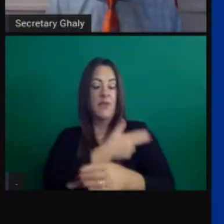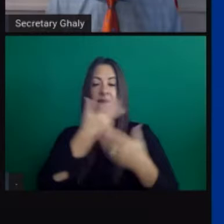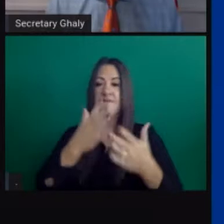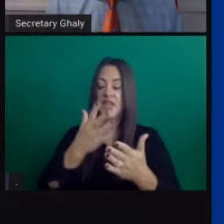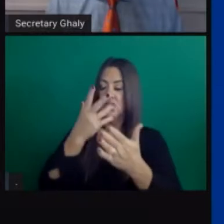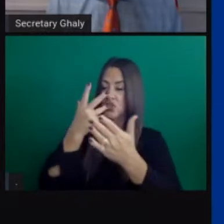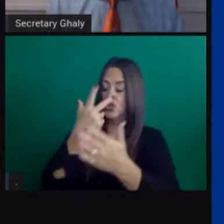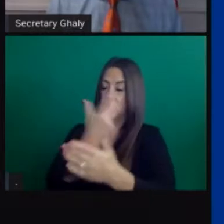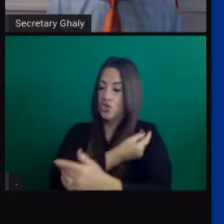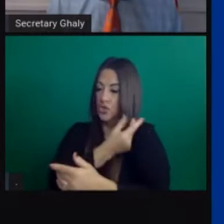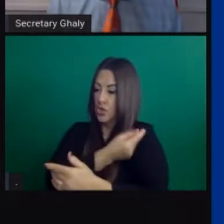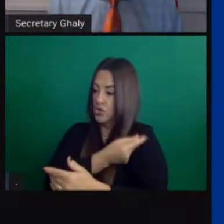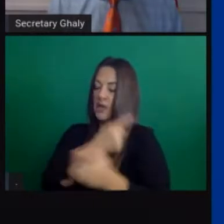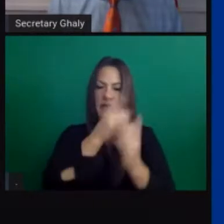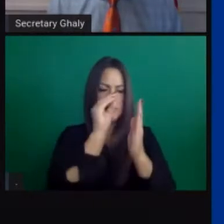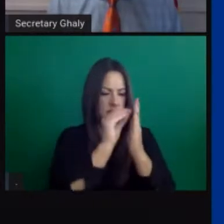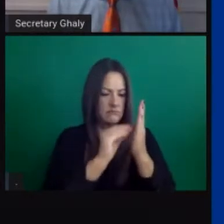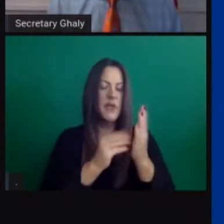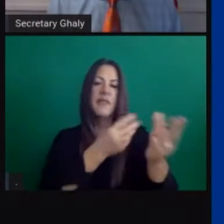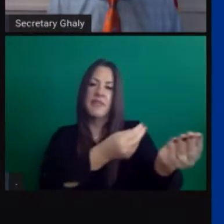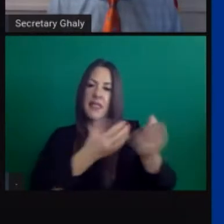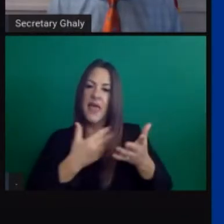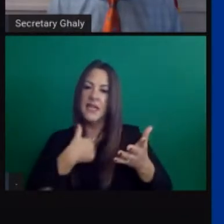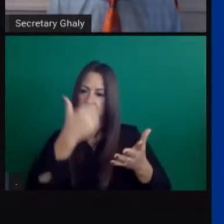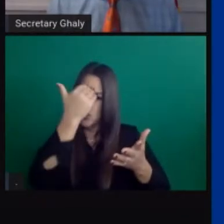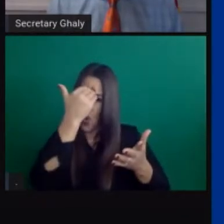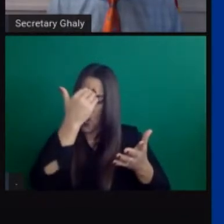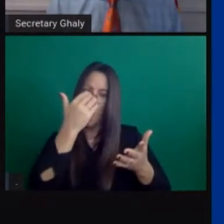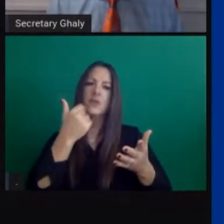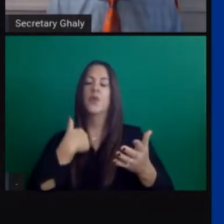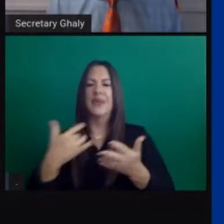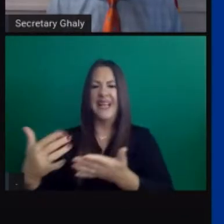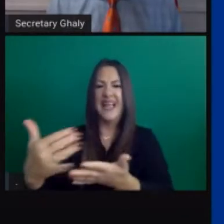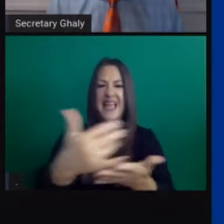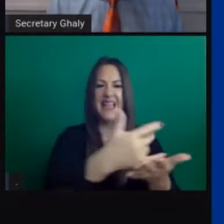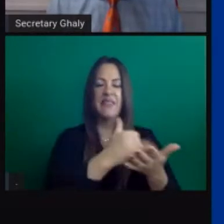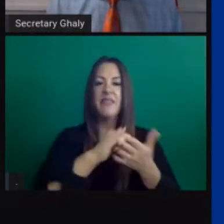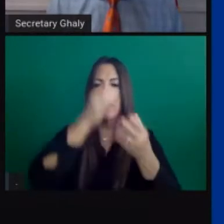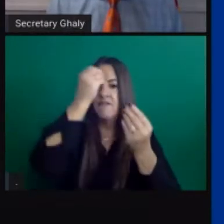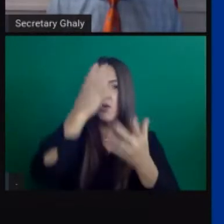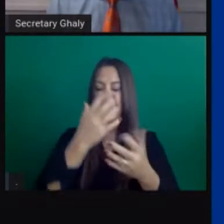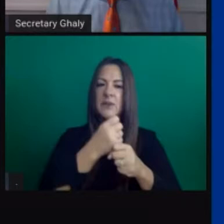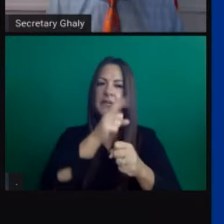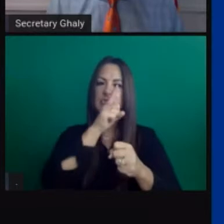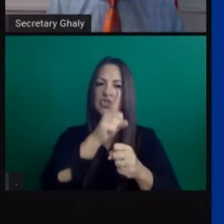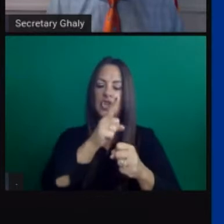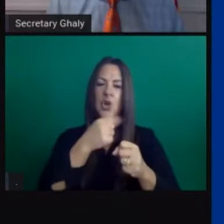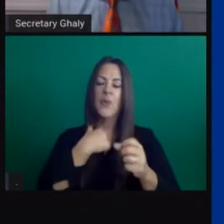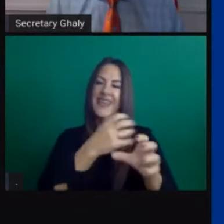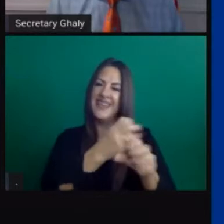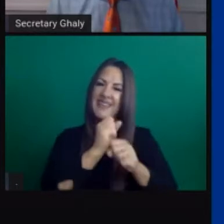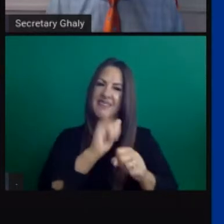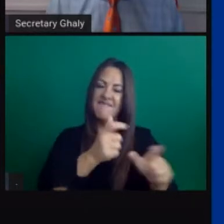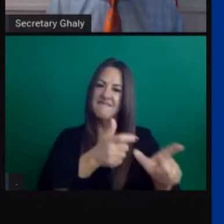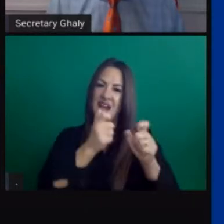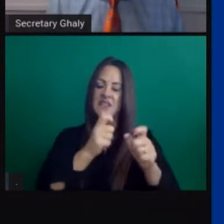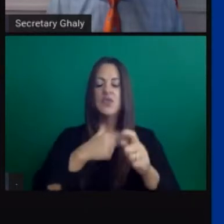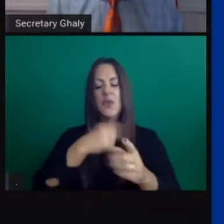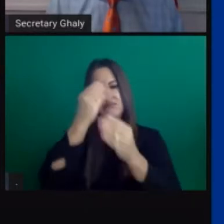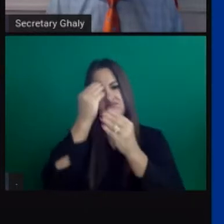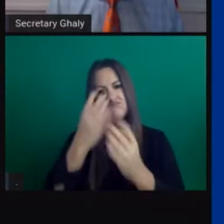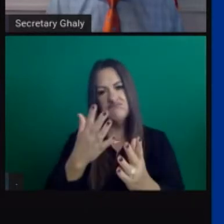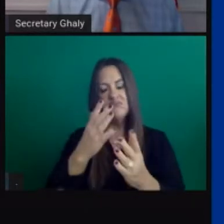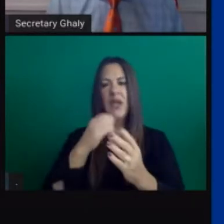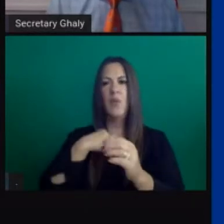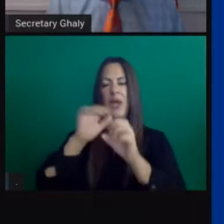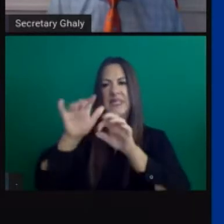10 to 12 days, working hard with our partners to make sure that data is entered in a timely way and ensuring